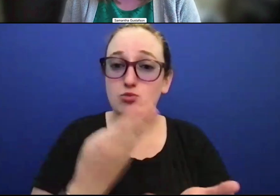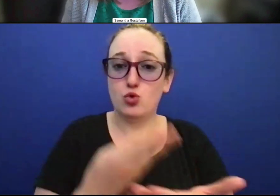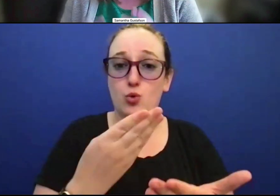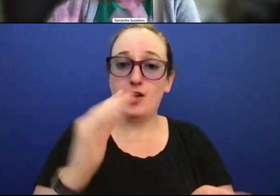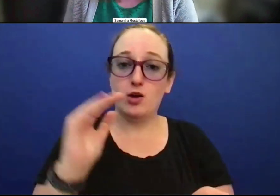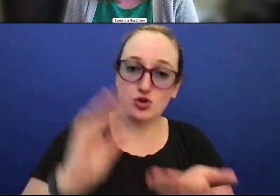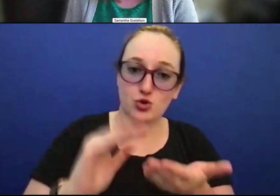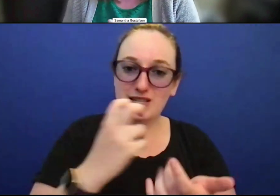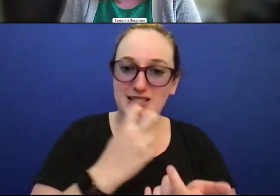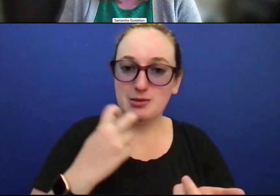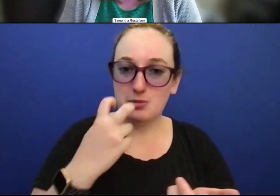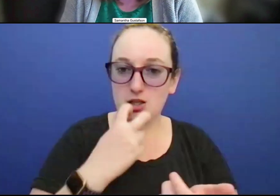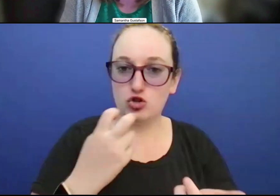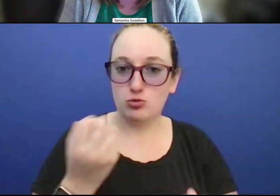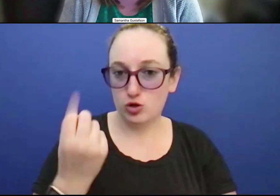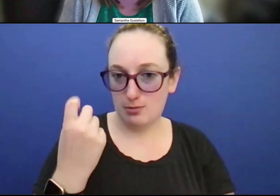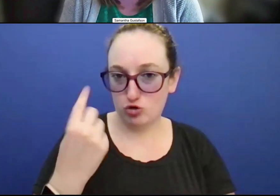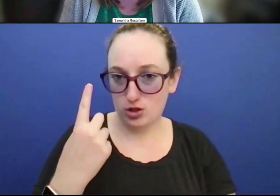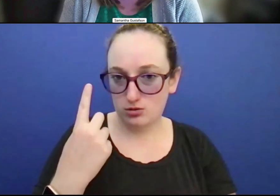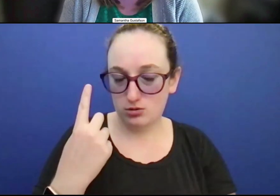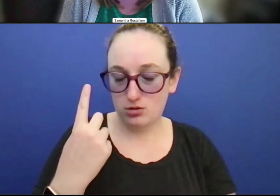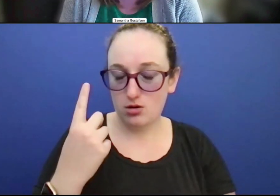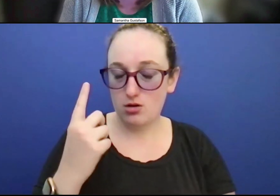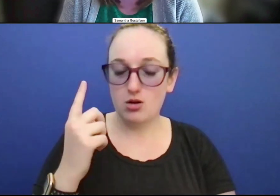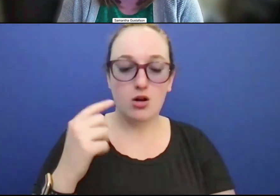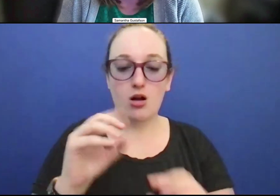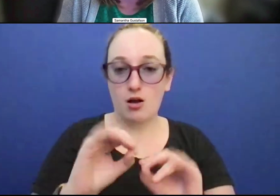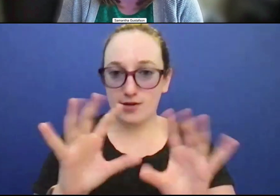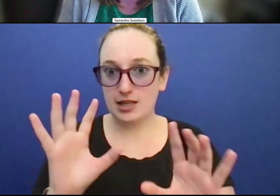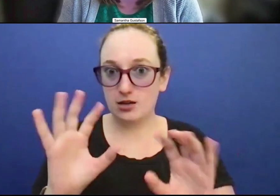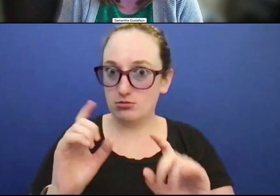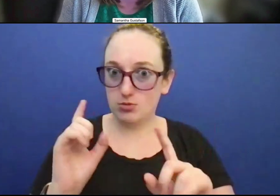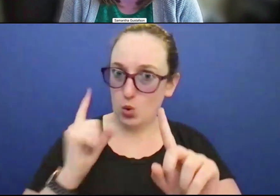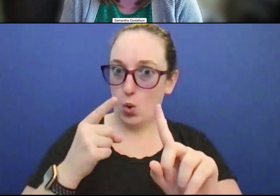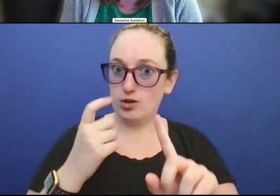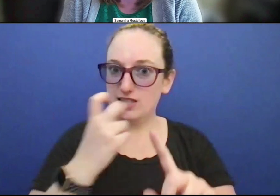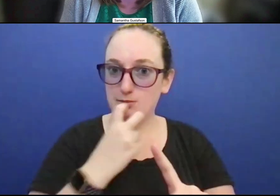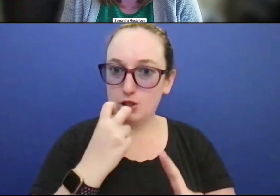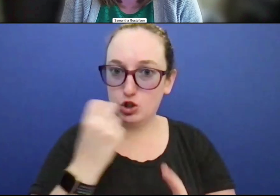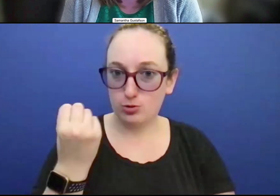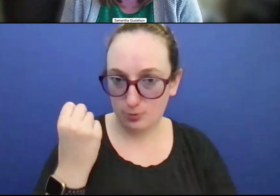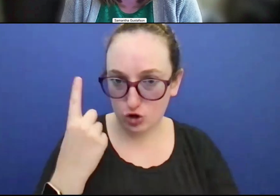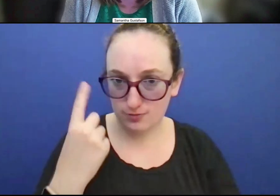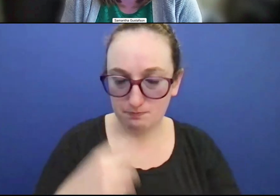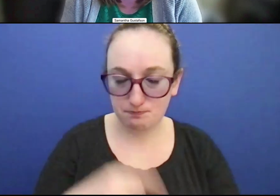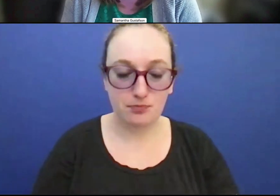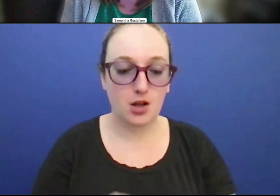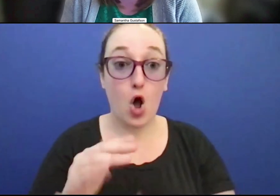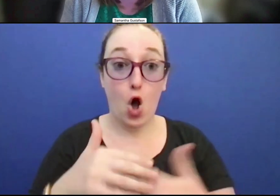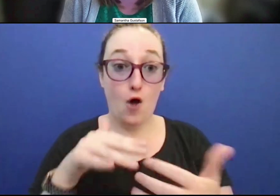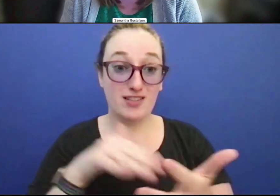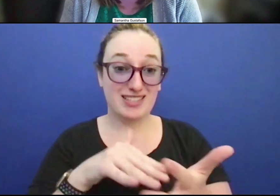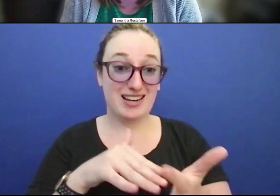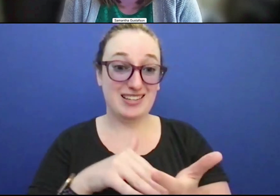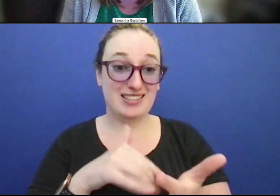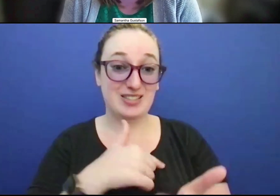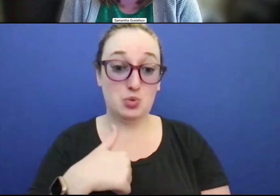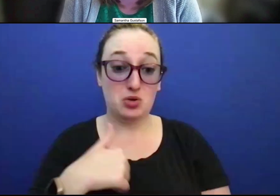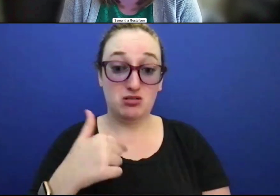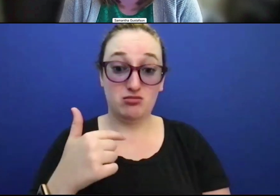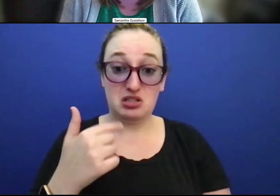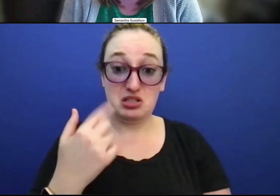primary goal, right? We want that speech to be audible. And in all the studies that have been done, we've never found